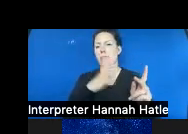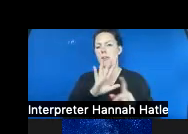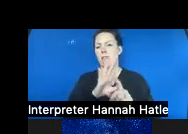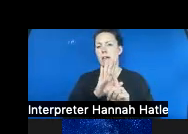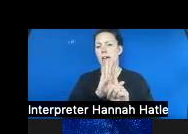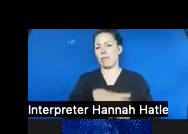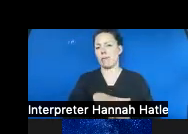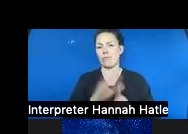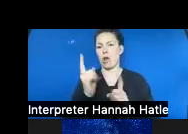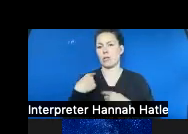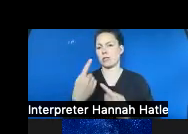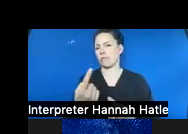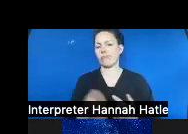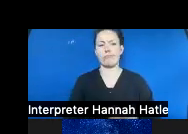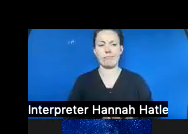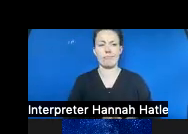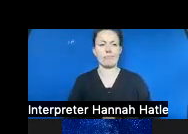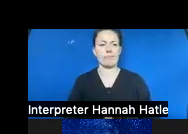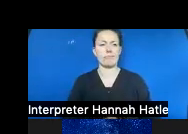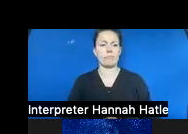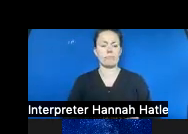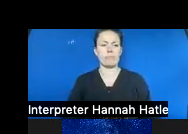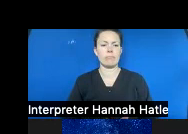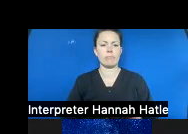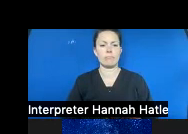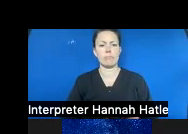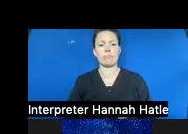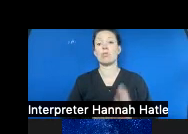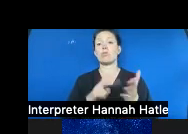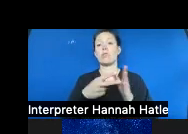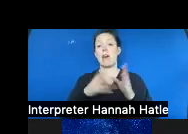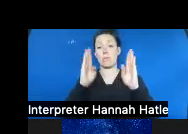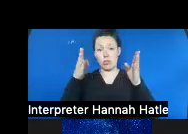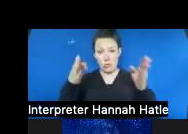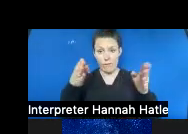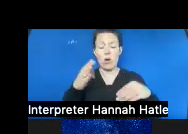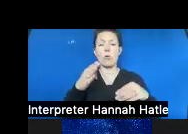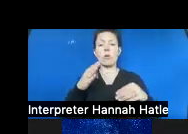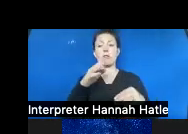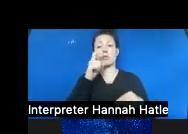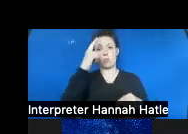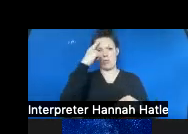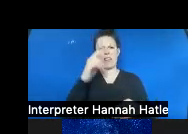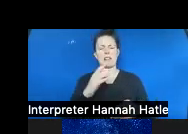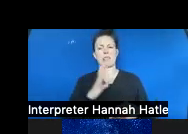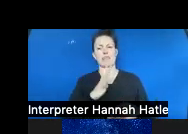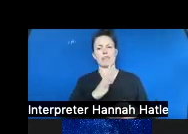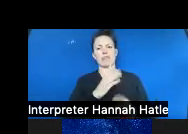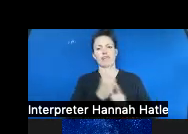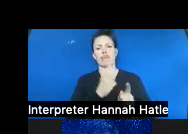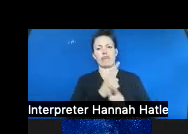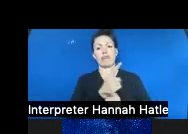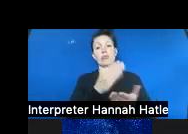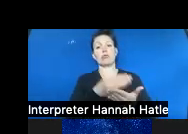other identities as well. Anyway, we want to shift the focus to the person who thinks it's acceptable to buy.